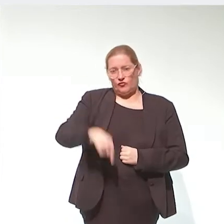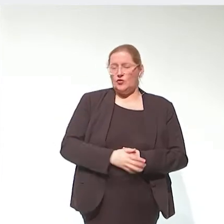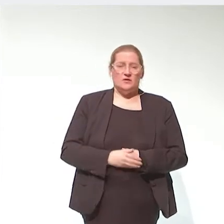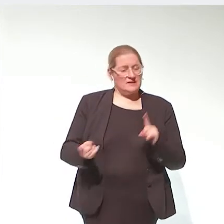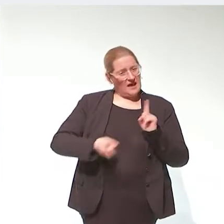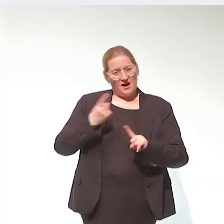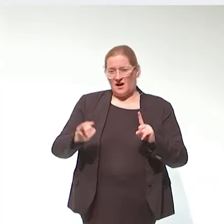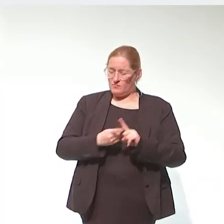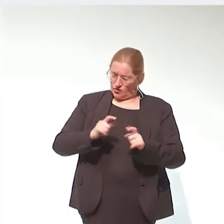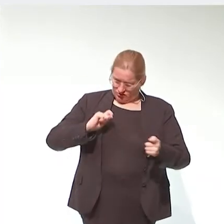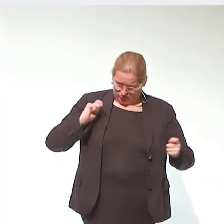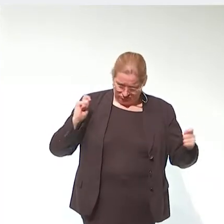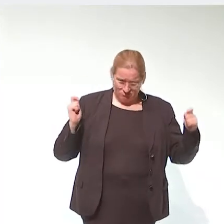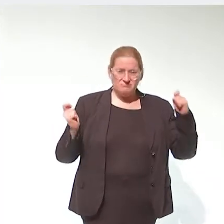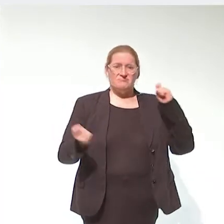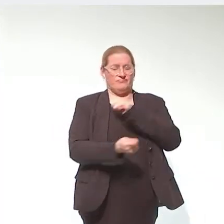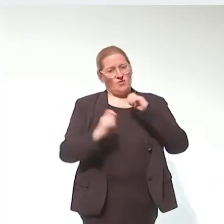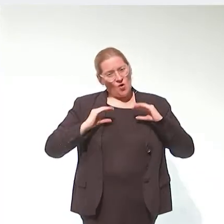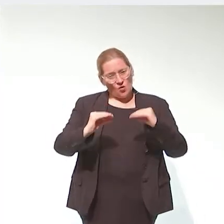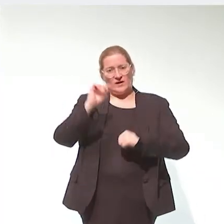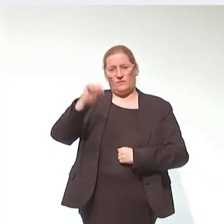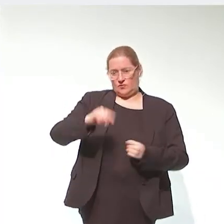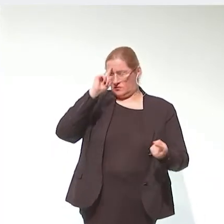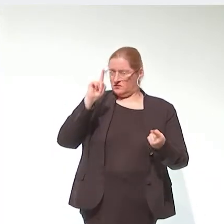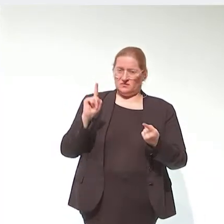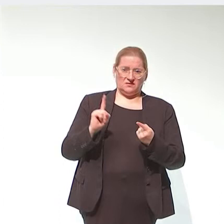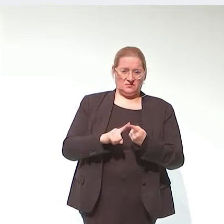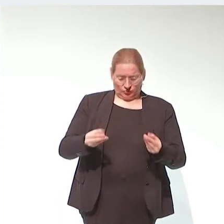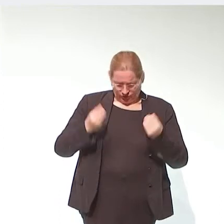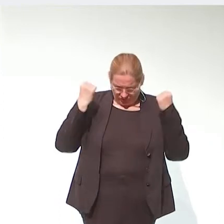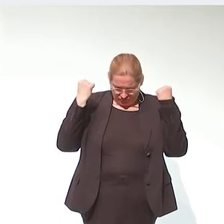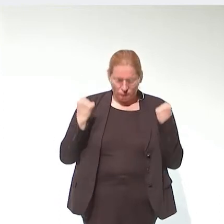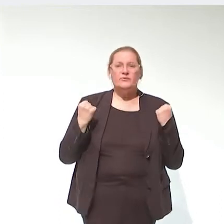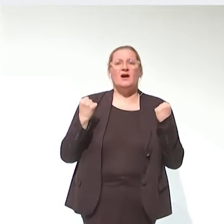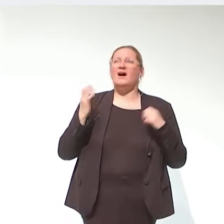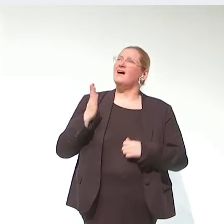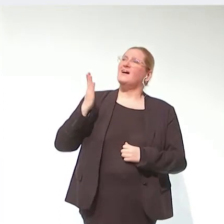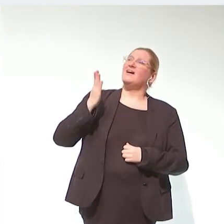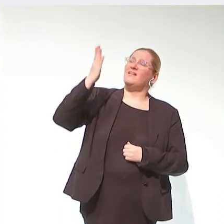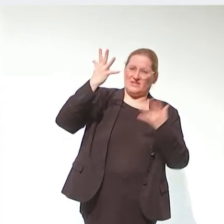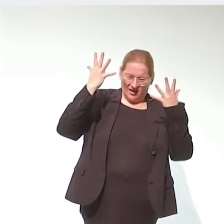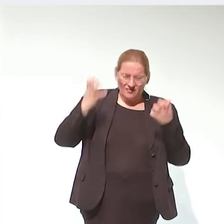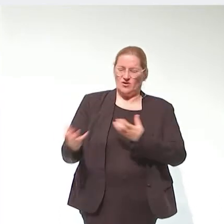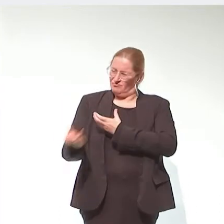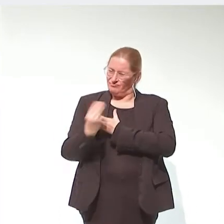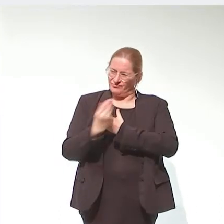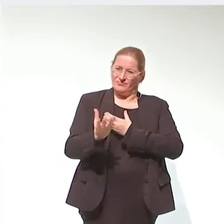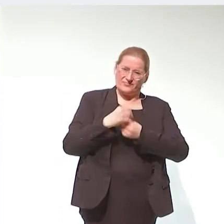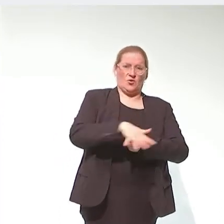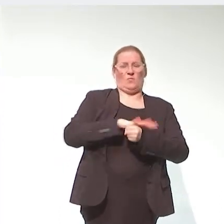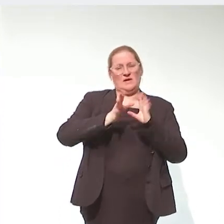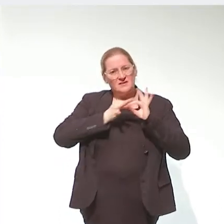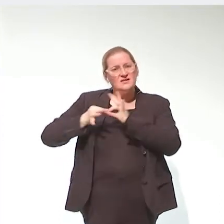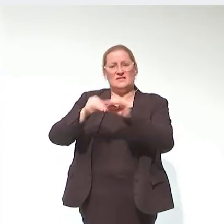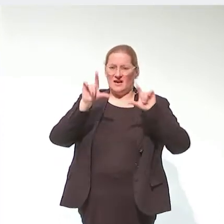lay the foundation of the world where all can live and thrive and where we all have a chance of a future. Thank